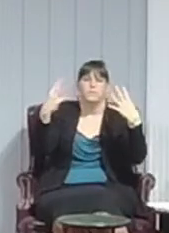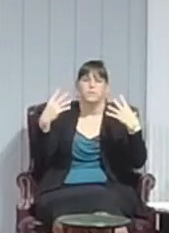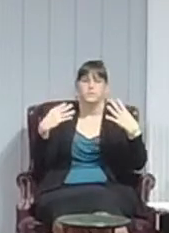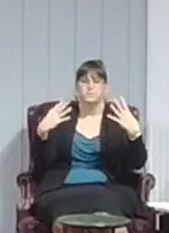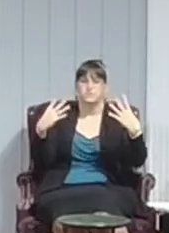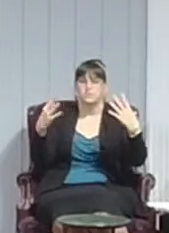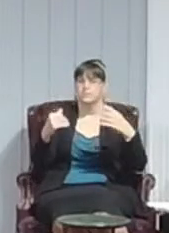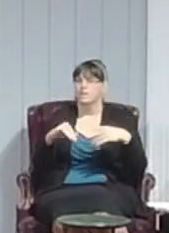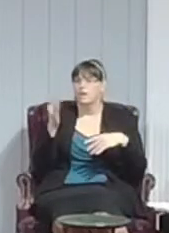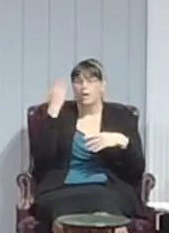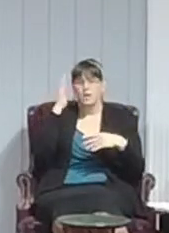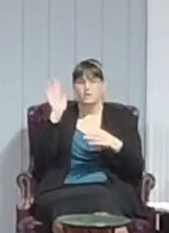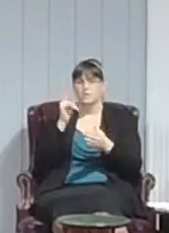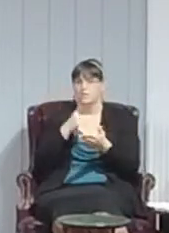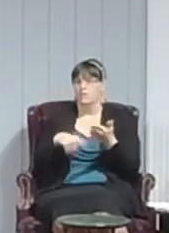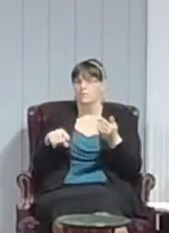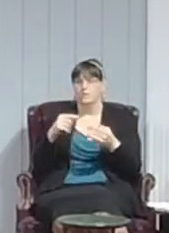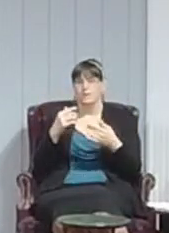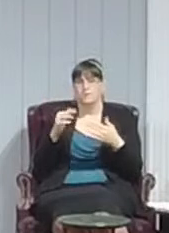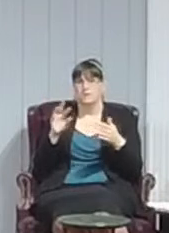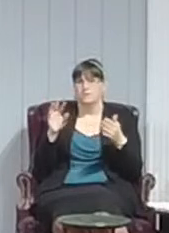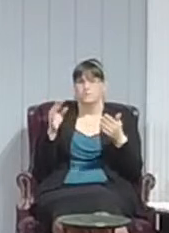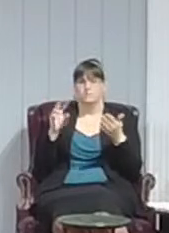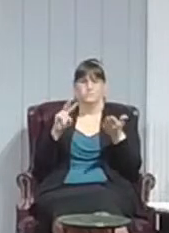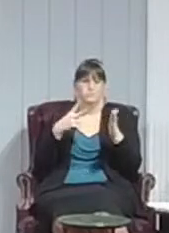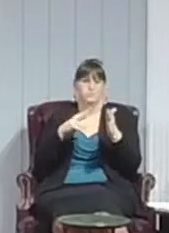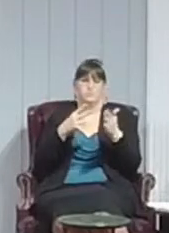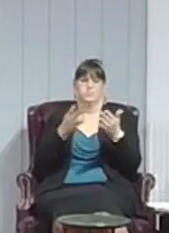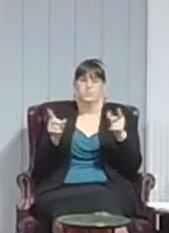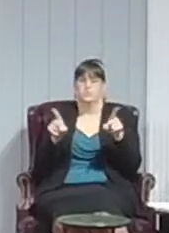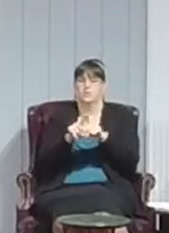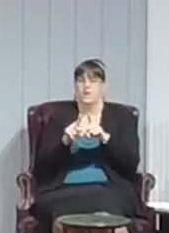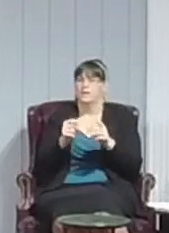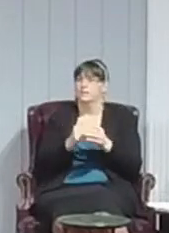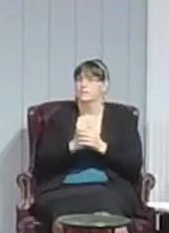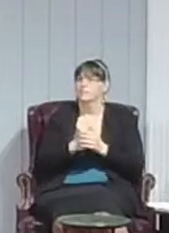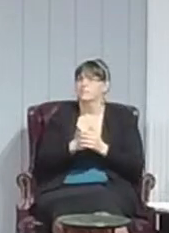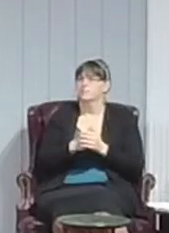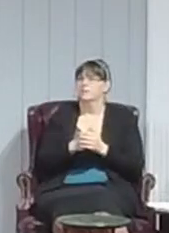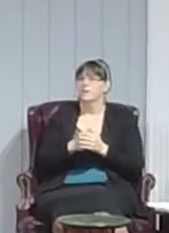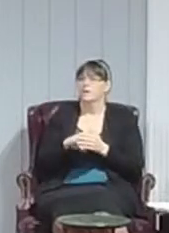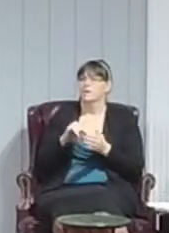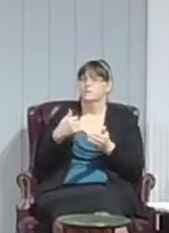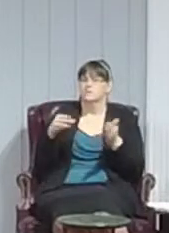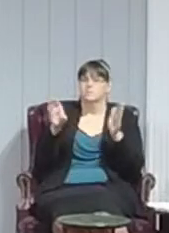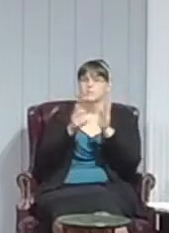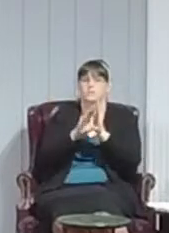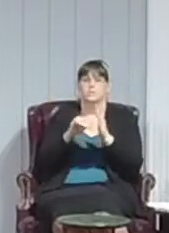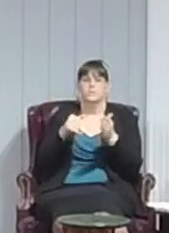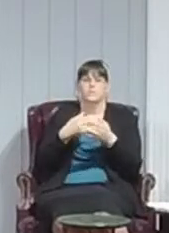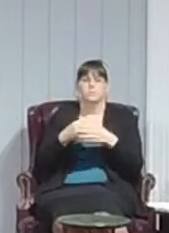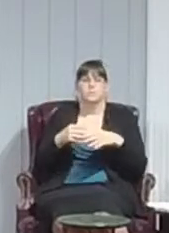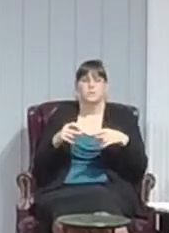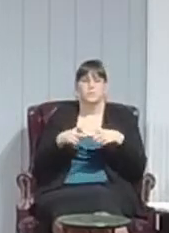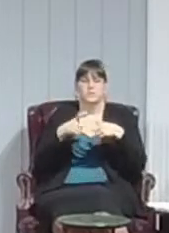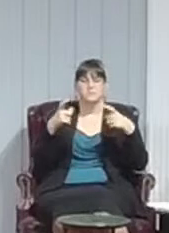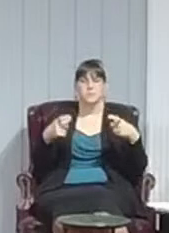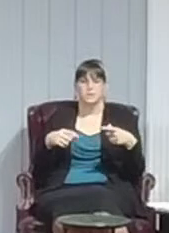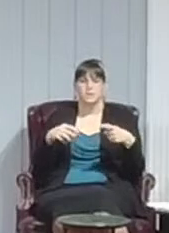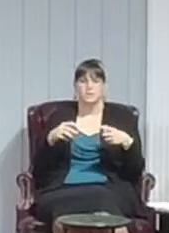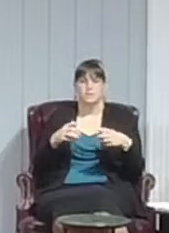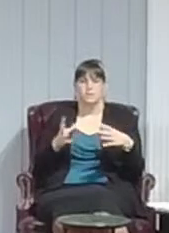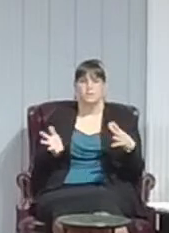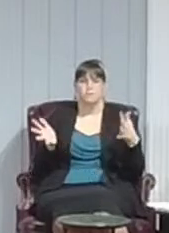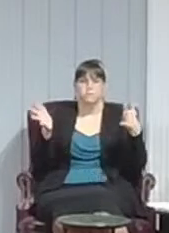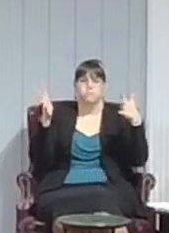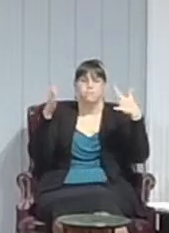would look like, you know, Nirvana and all those kind of things. I don't know what the Force looks like, you know, and what, but I just picture it as a blob, you know, this big,